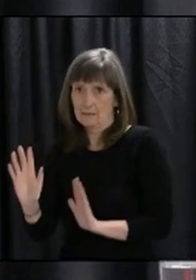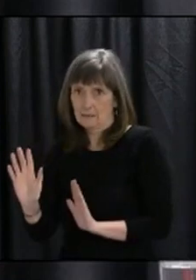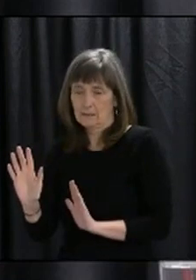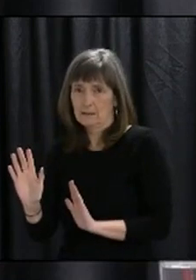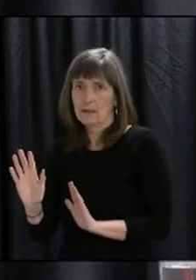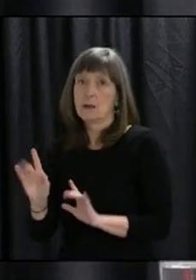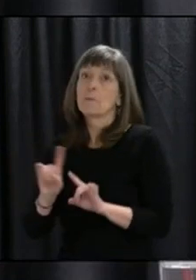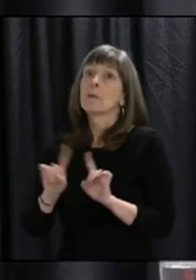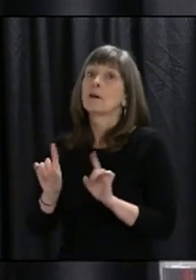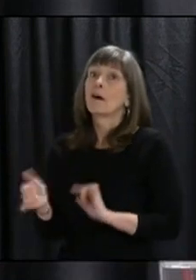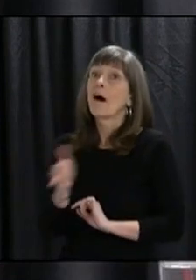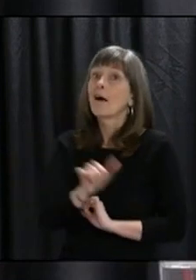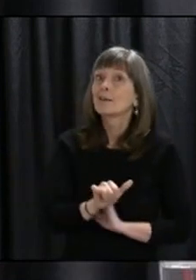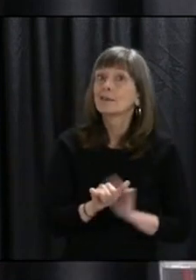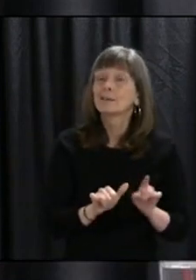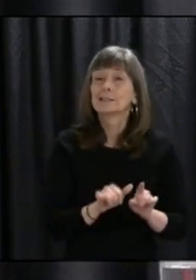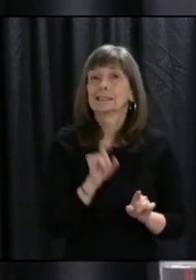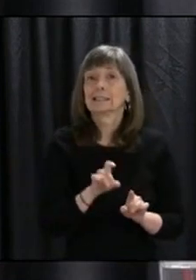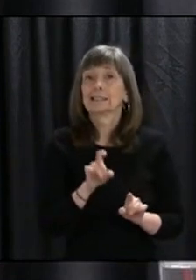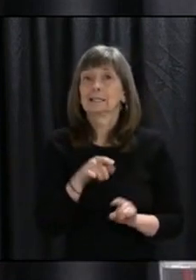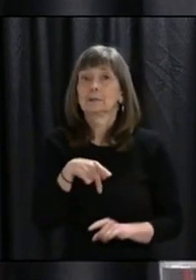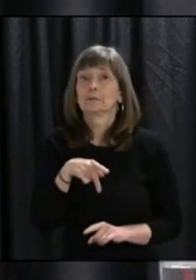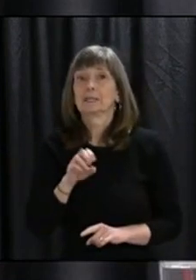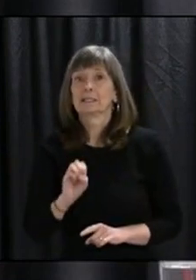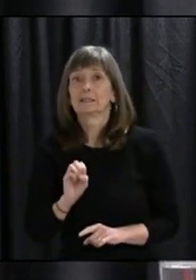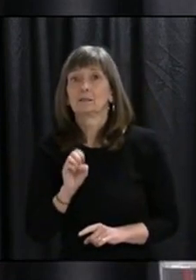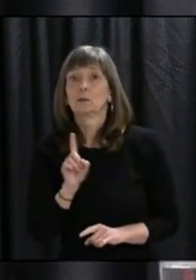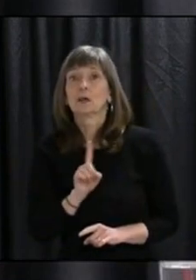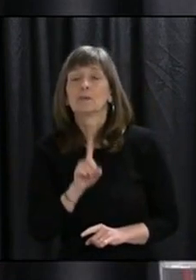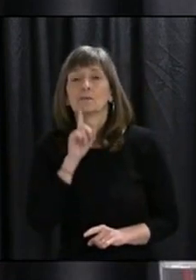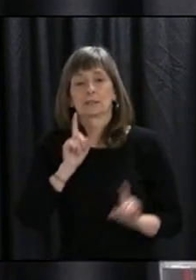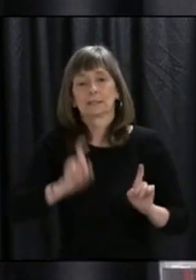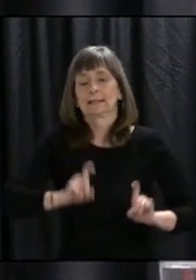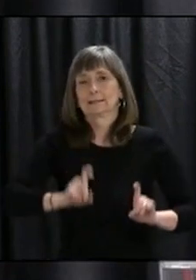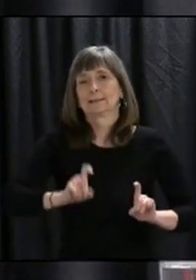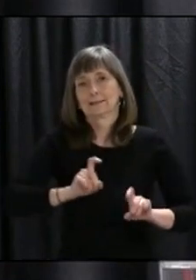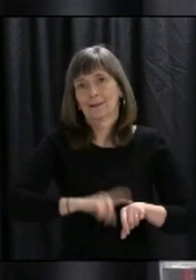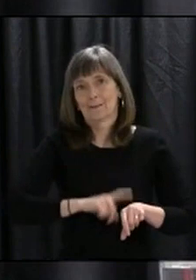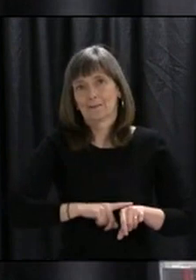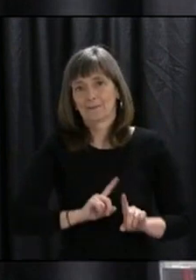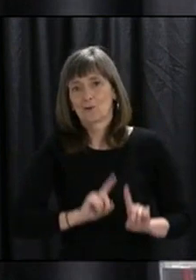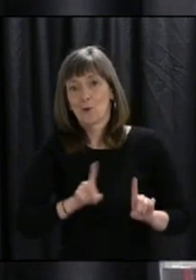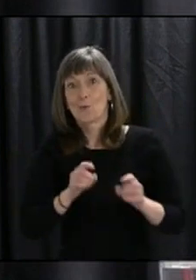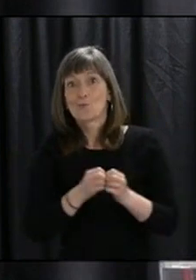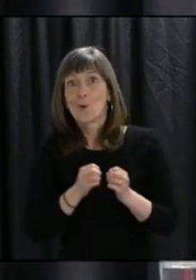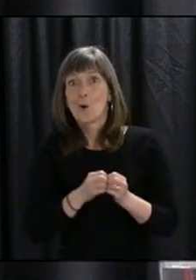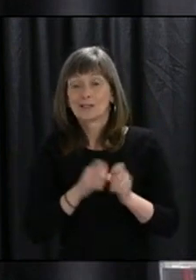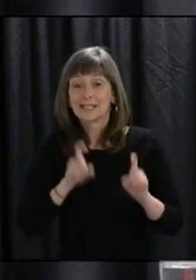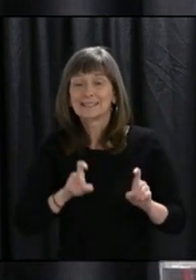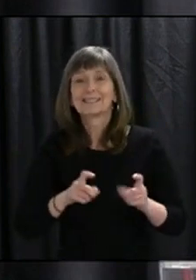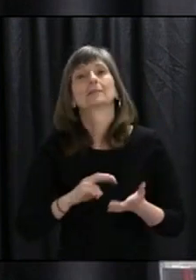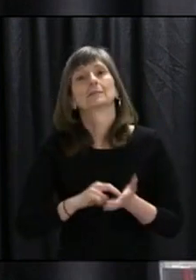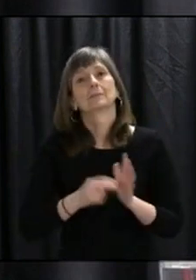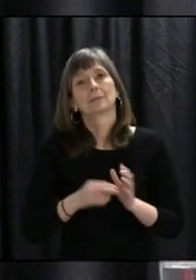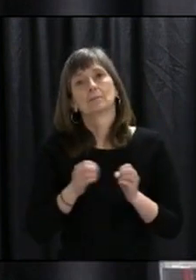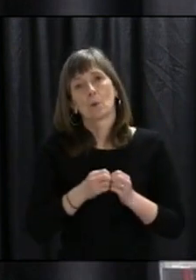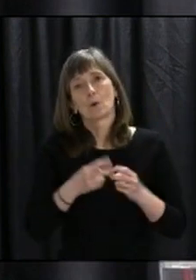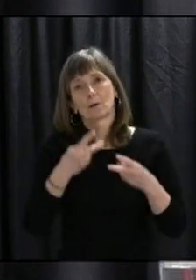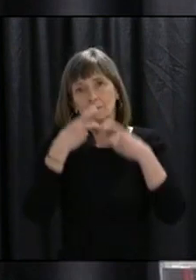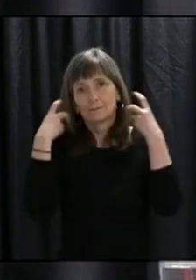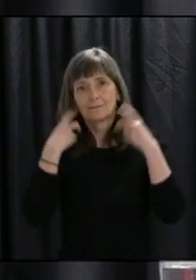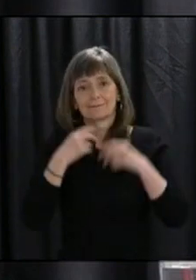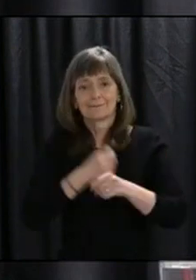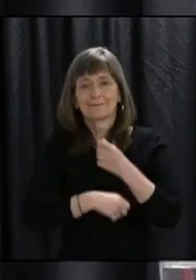is around the need for PPE for testing purposes. We've addressed that with drive-through